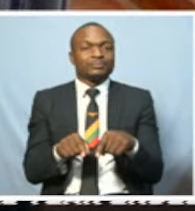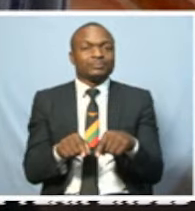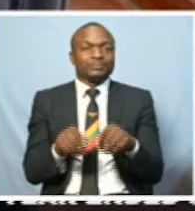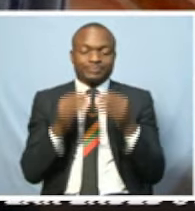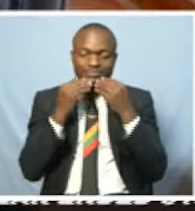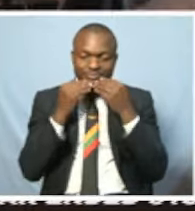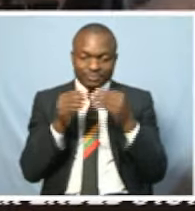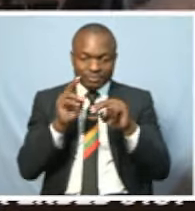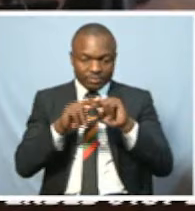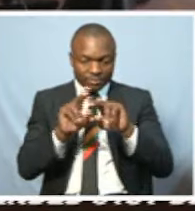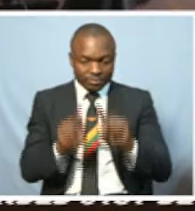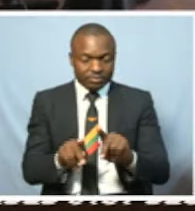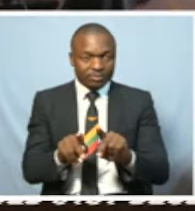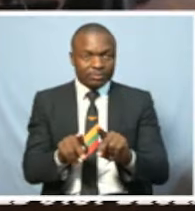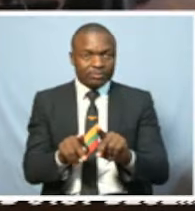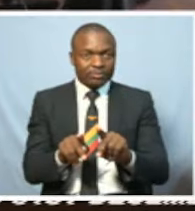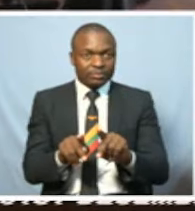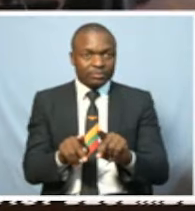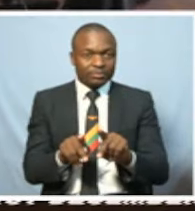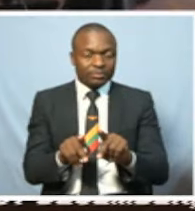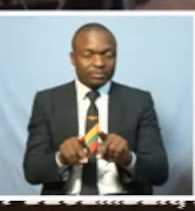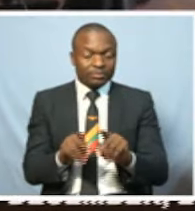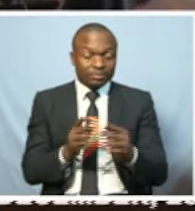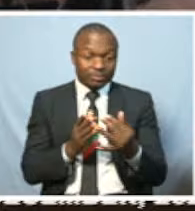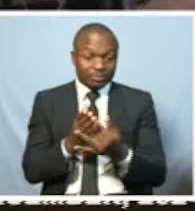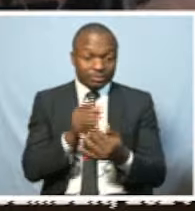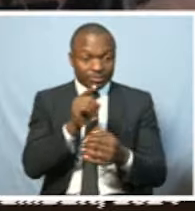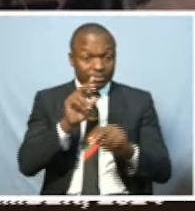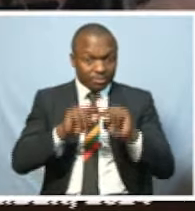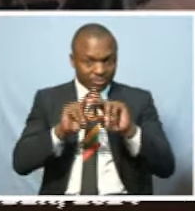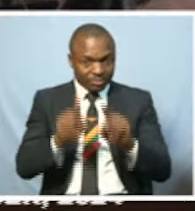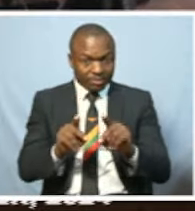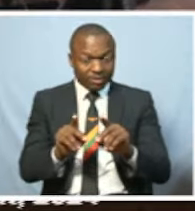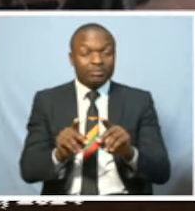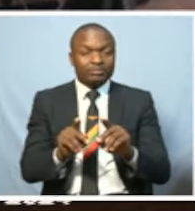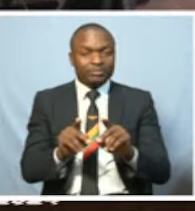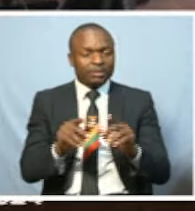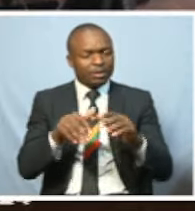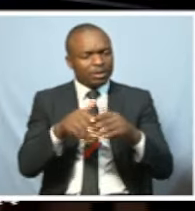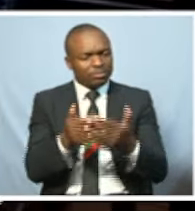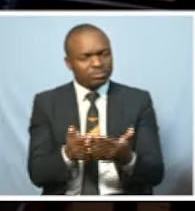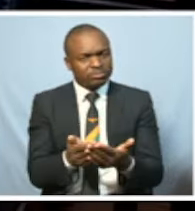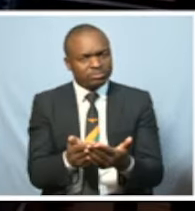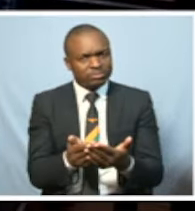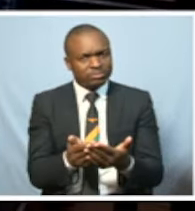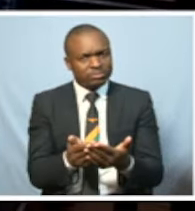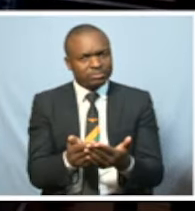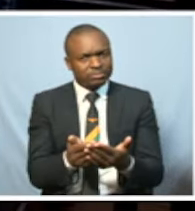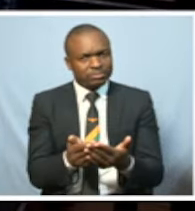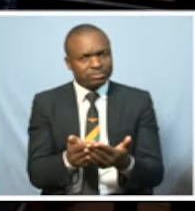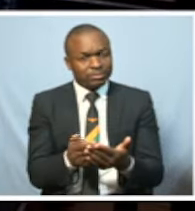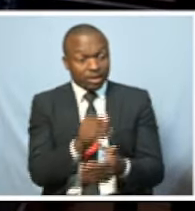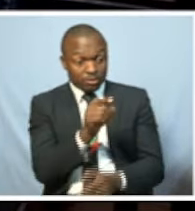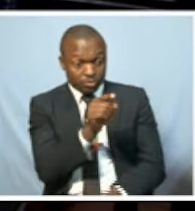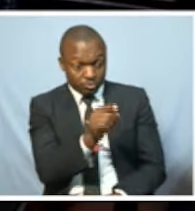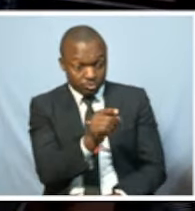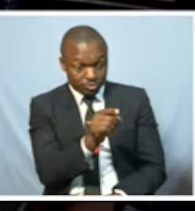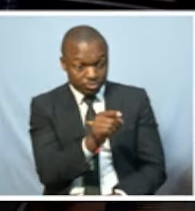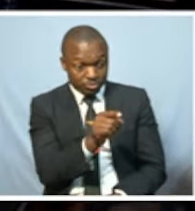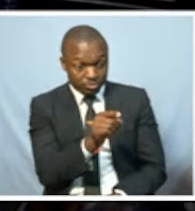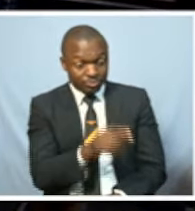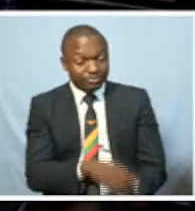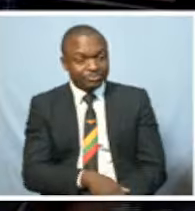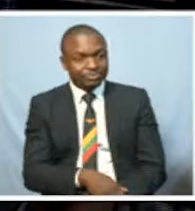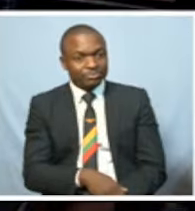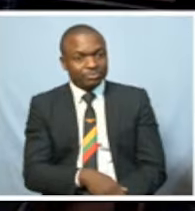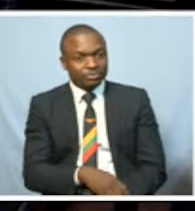you, Chair. Through you, Chair. Go ahead. Then how come you are